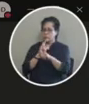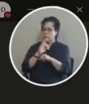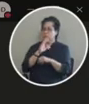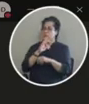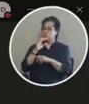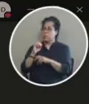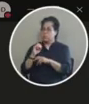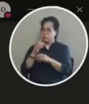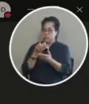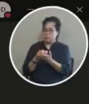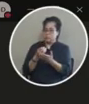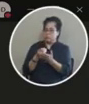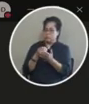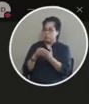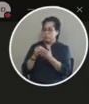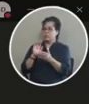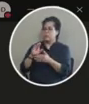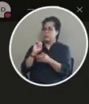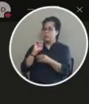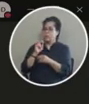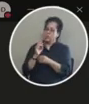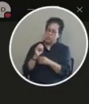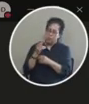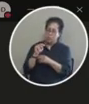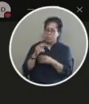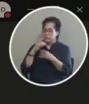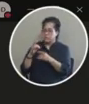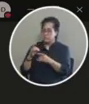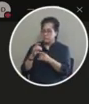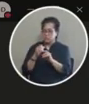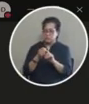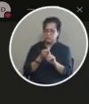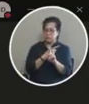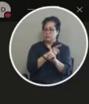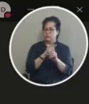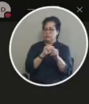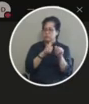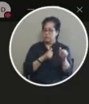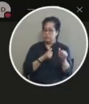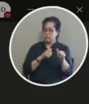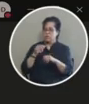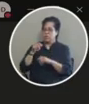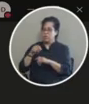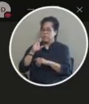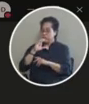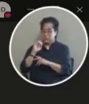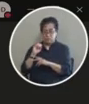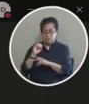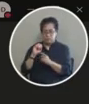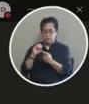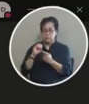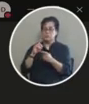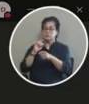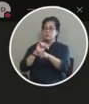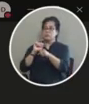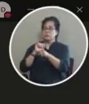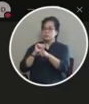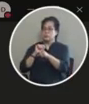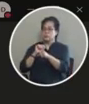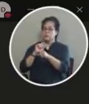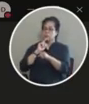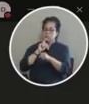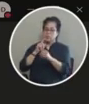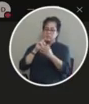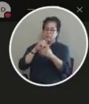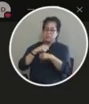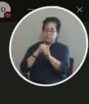to fund their own agenda and projects by circumventing the public. A little history about certificates of obligation. They were and are designed to